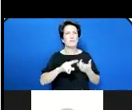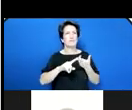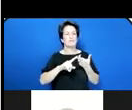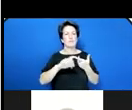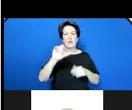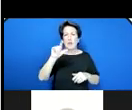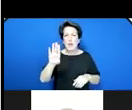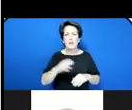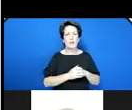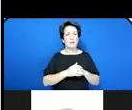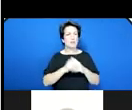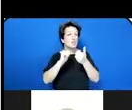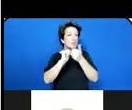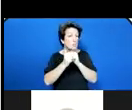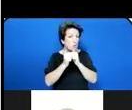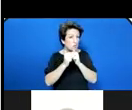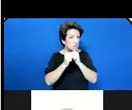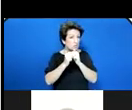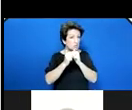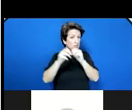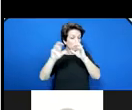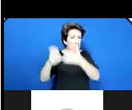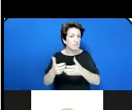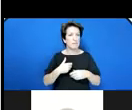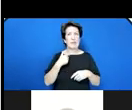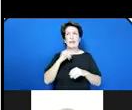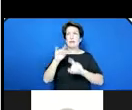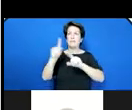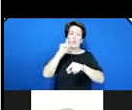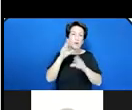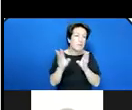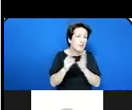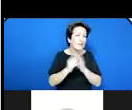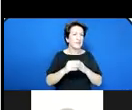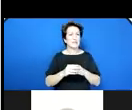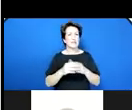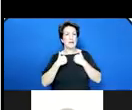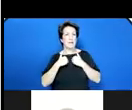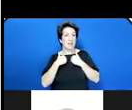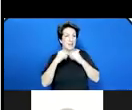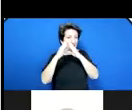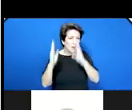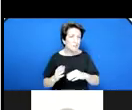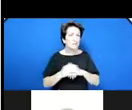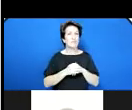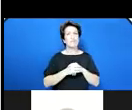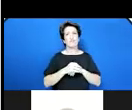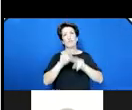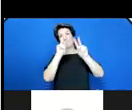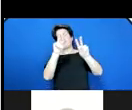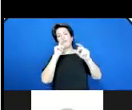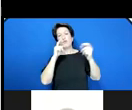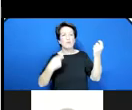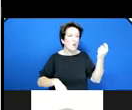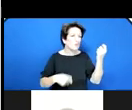and recreational facilities, meeting and event spaces, bathhouses, theater and concert venues, etc. So there are quite a